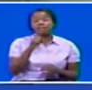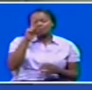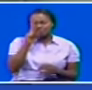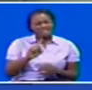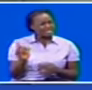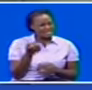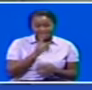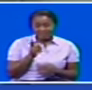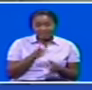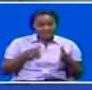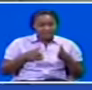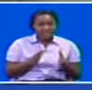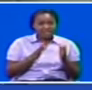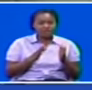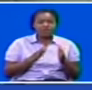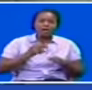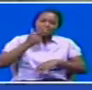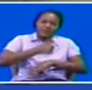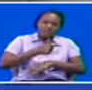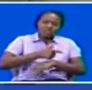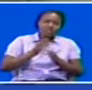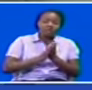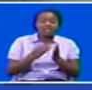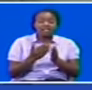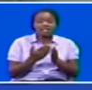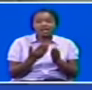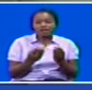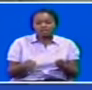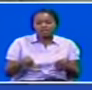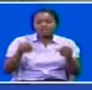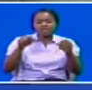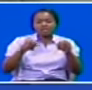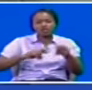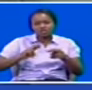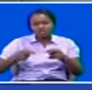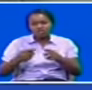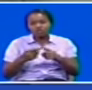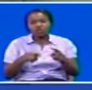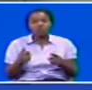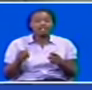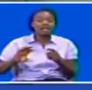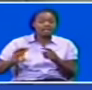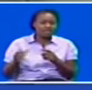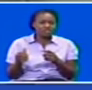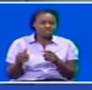the petroleum and mineral resources within Turkana County or any other county for that